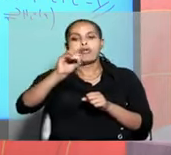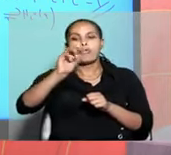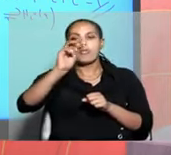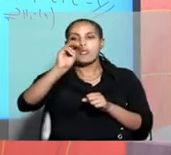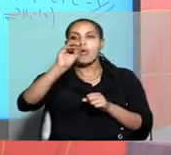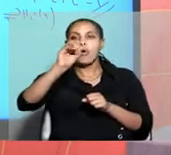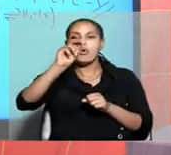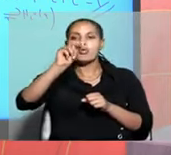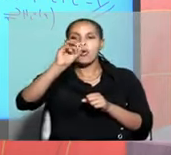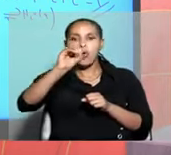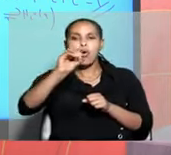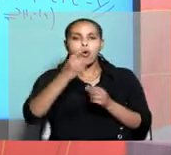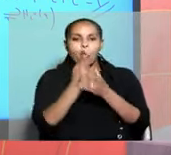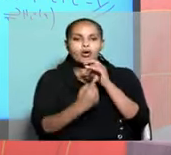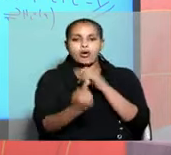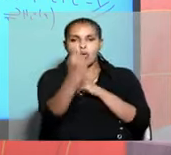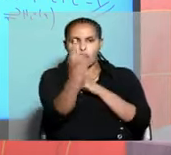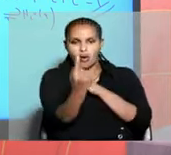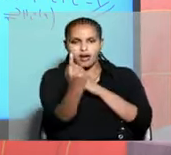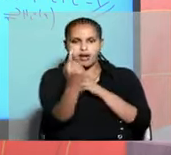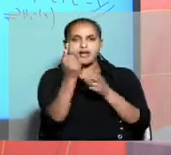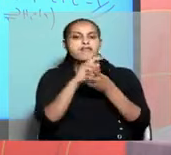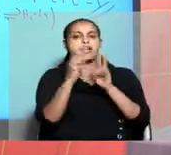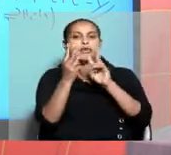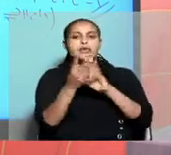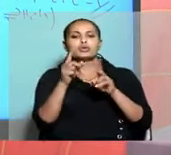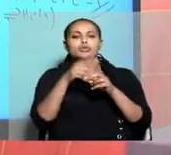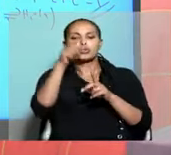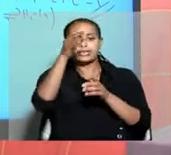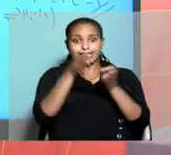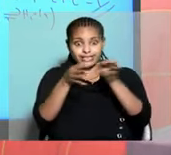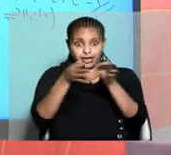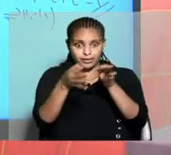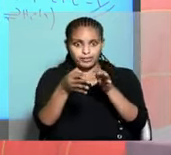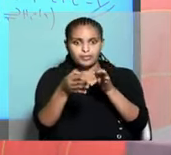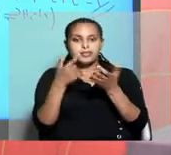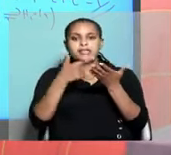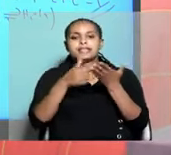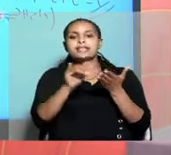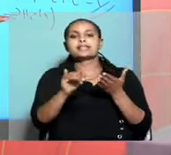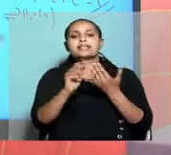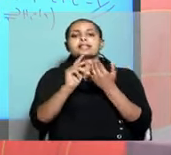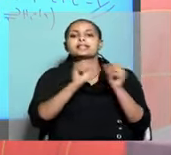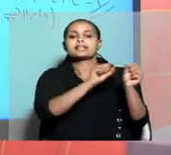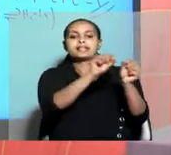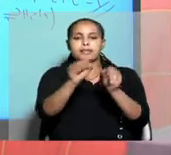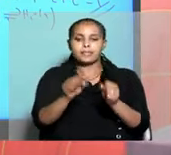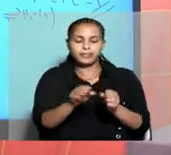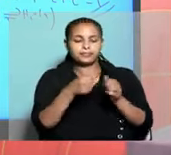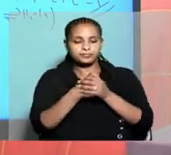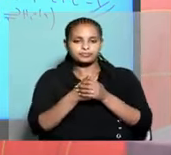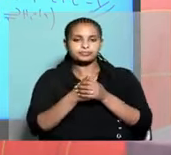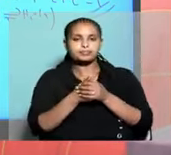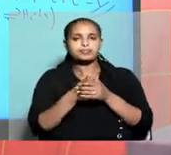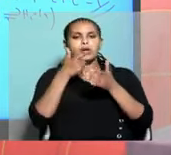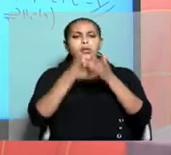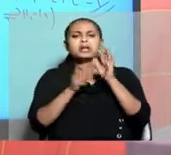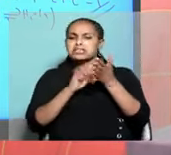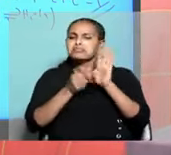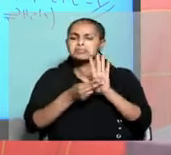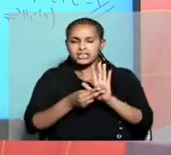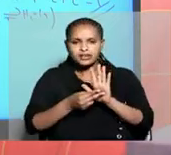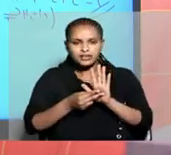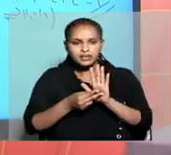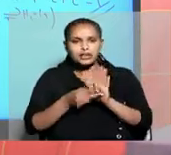system. Only one variable is required to describe this system. What does this